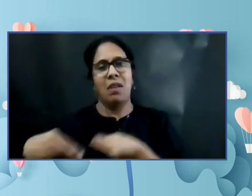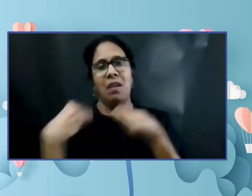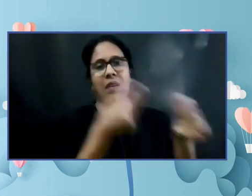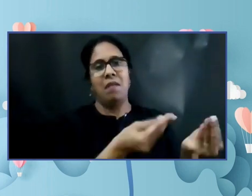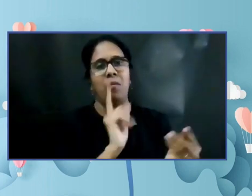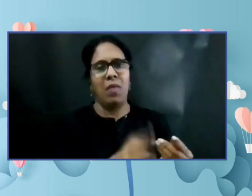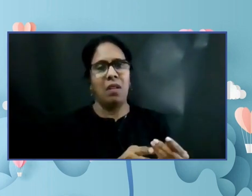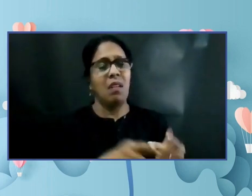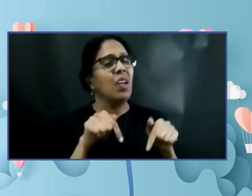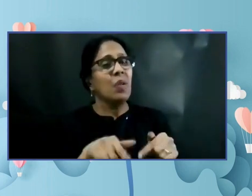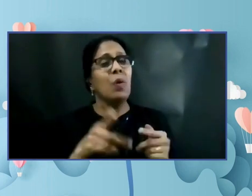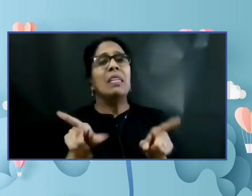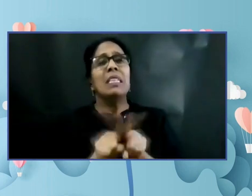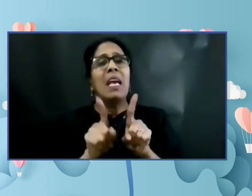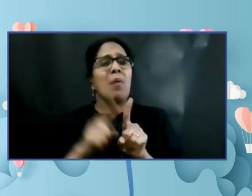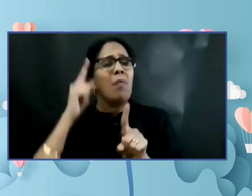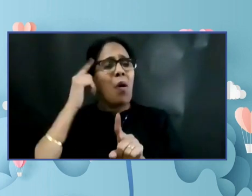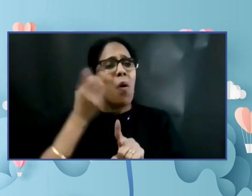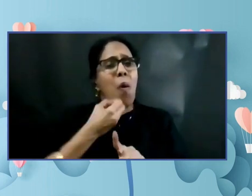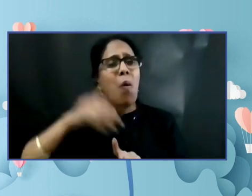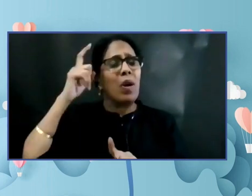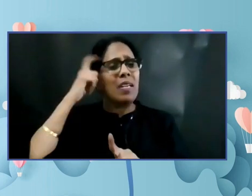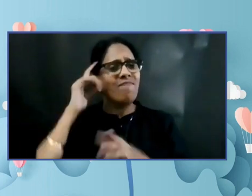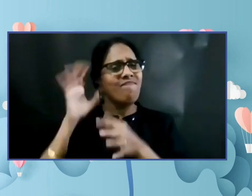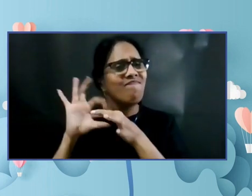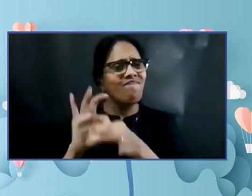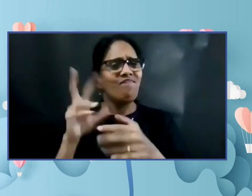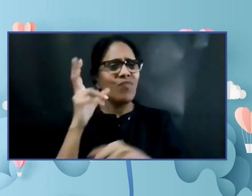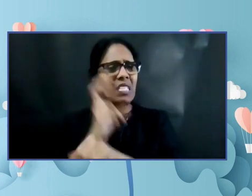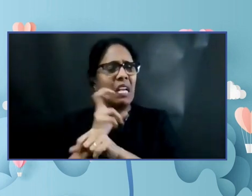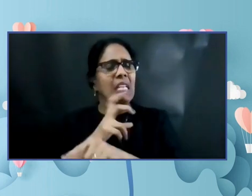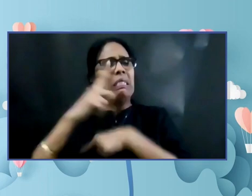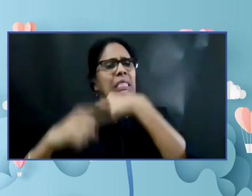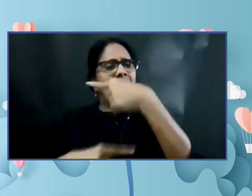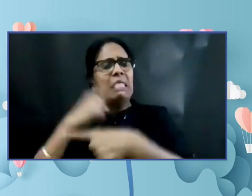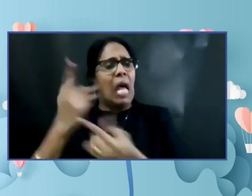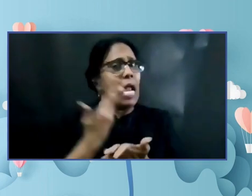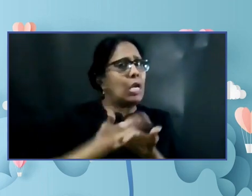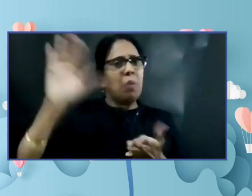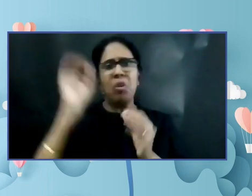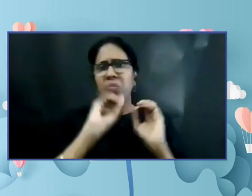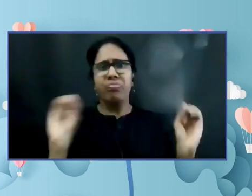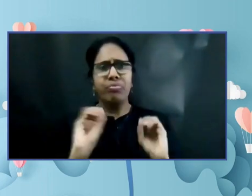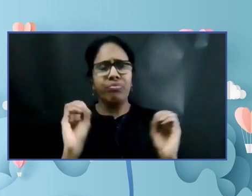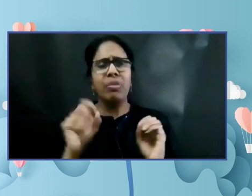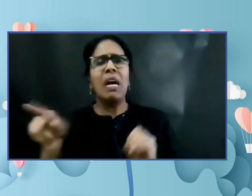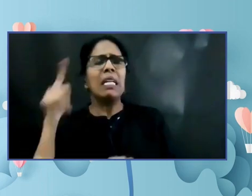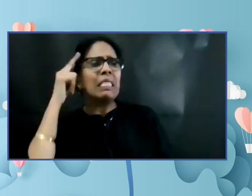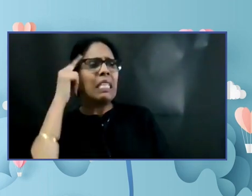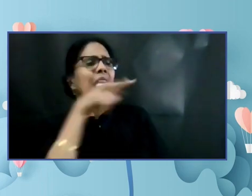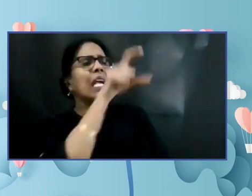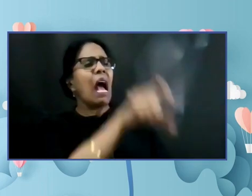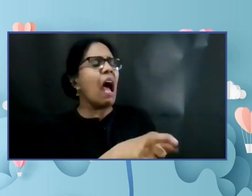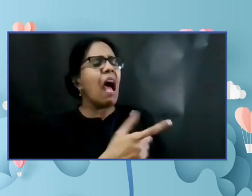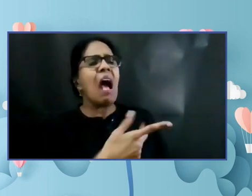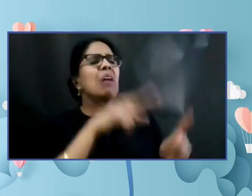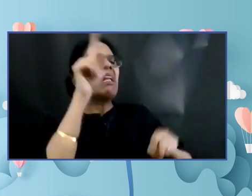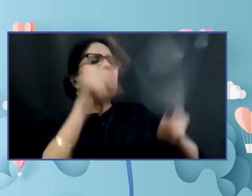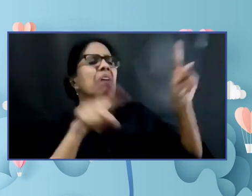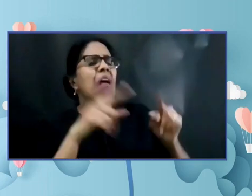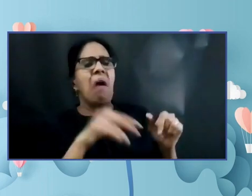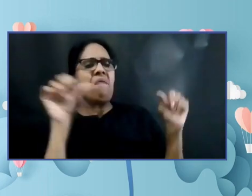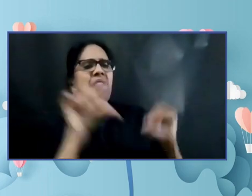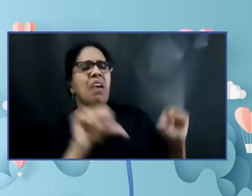eradicate the stereotype that our inability to do certain things equals disability, people